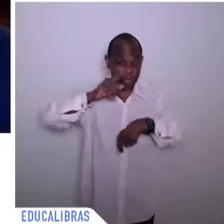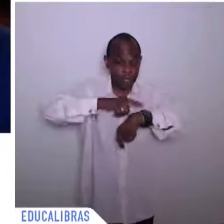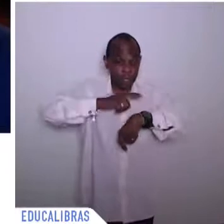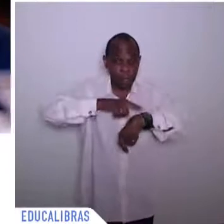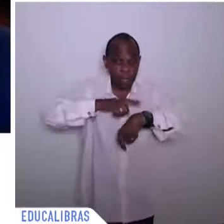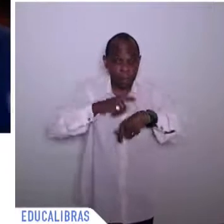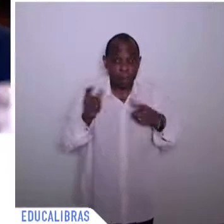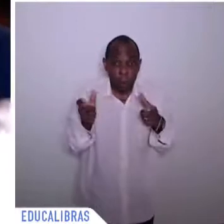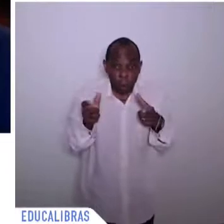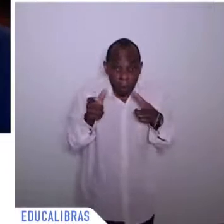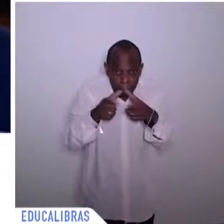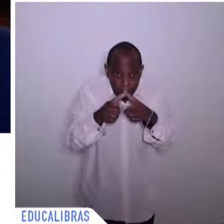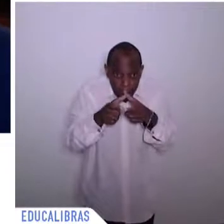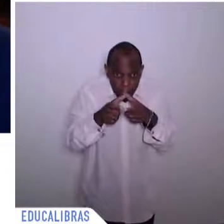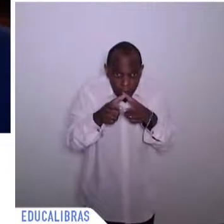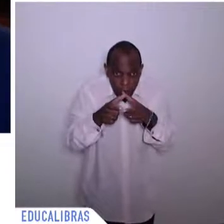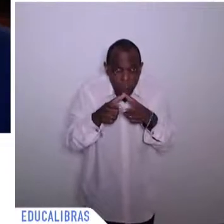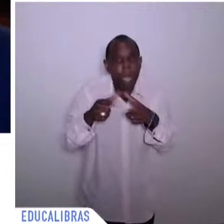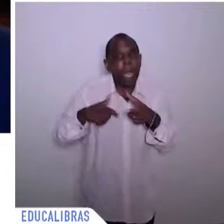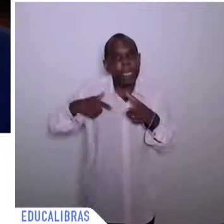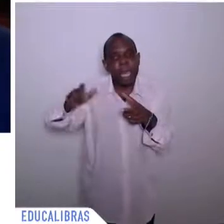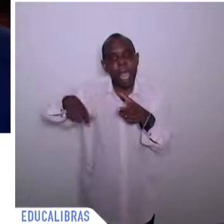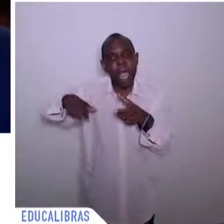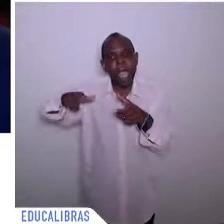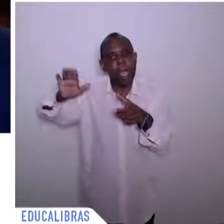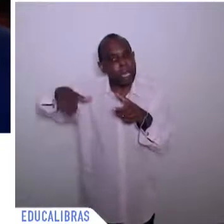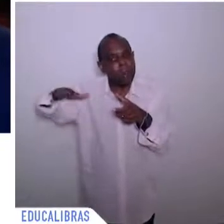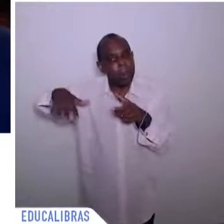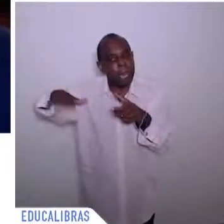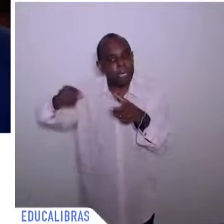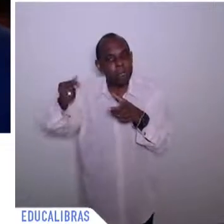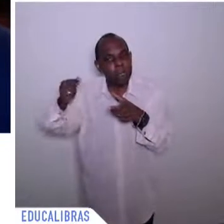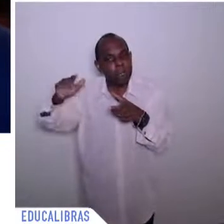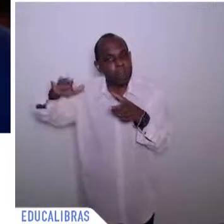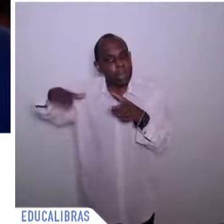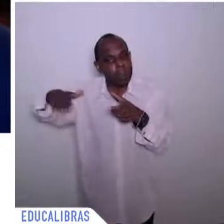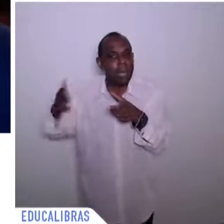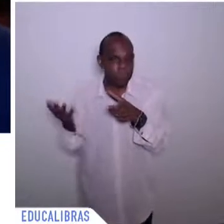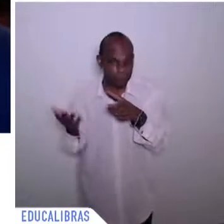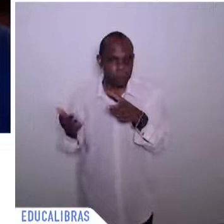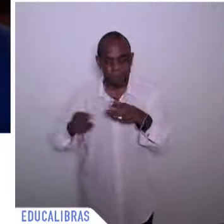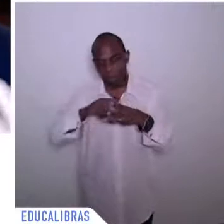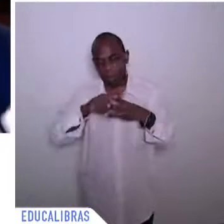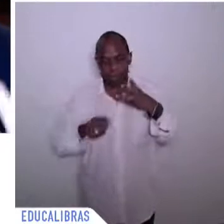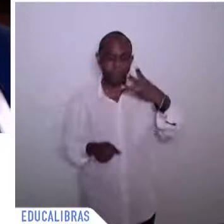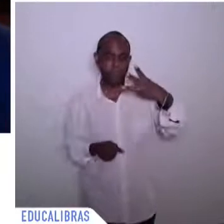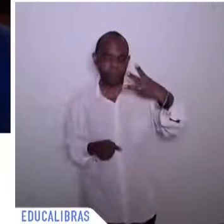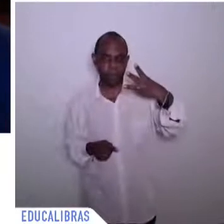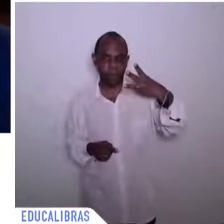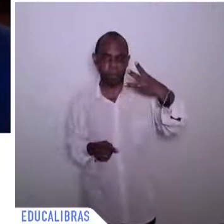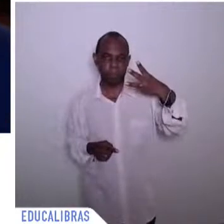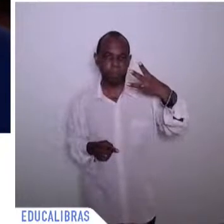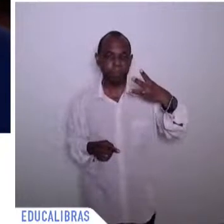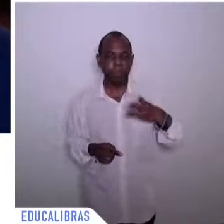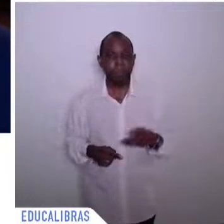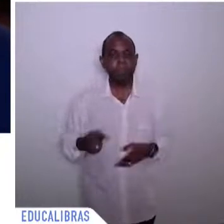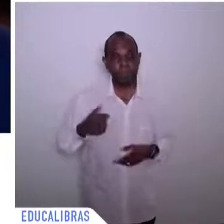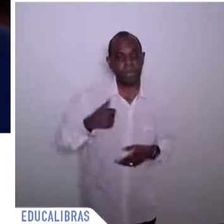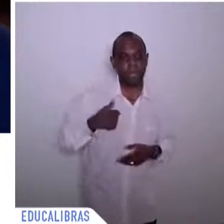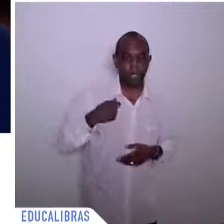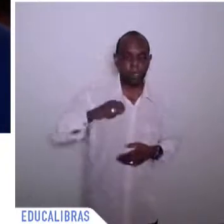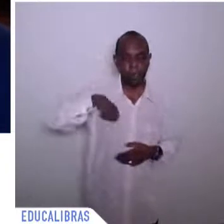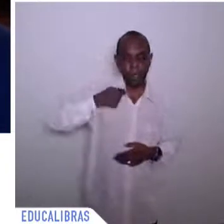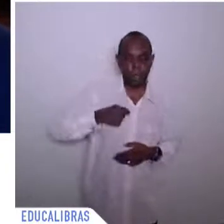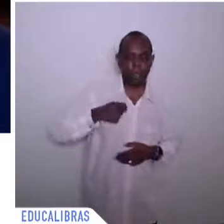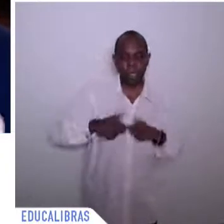is, the best is going to be, and cheaper for Brazil it's going to be. But I would like to elaborate a little bit